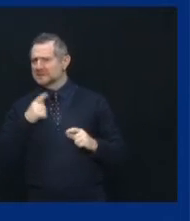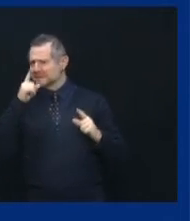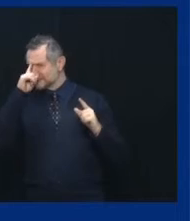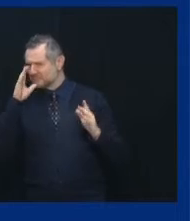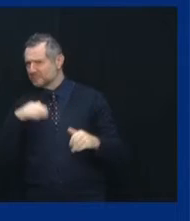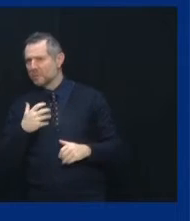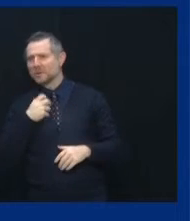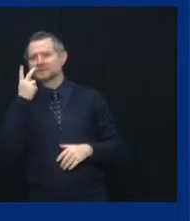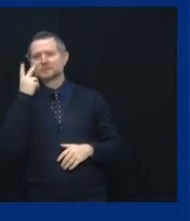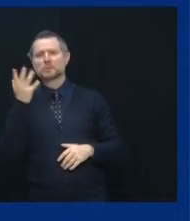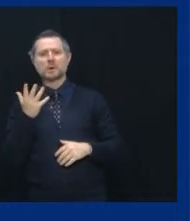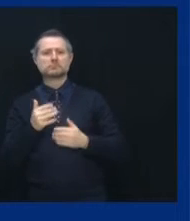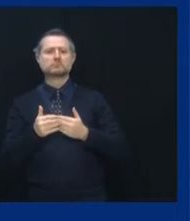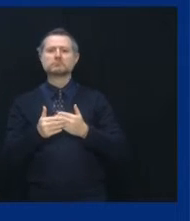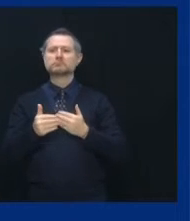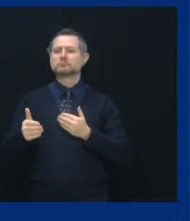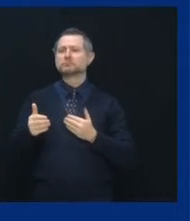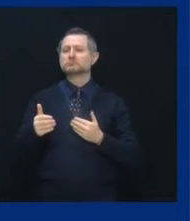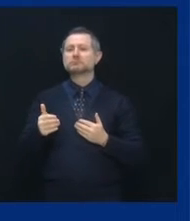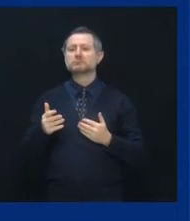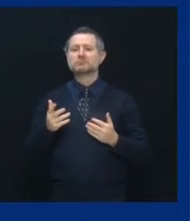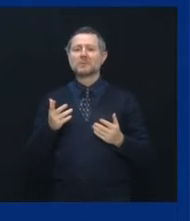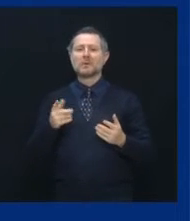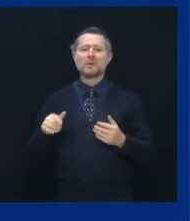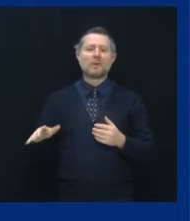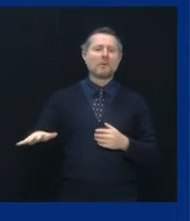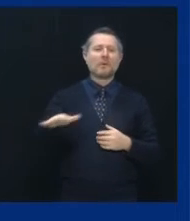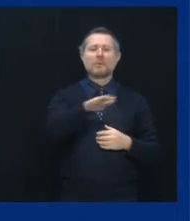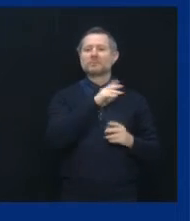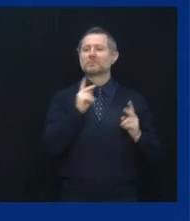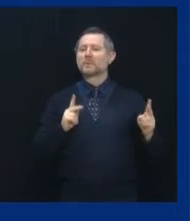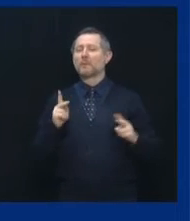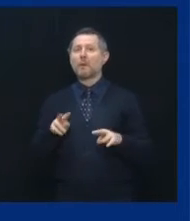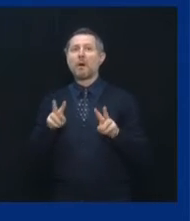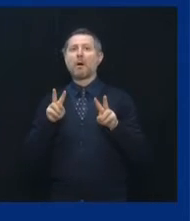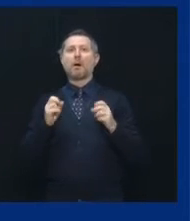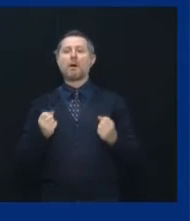as far as making sure that everybody's getting on board with this? Yeah,